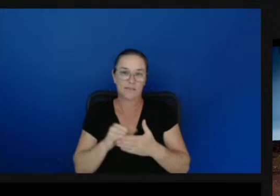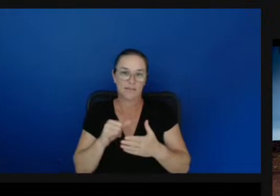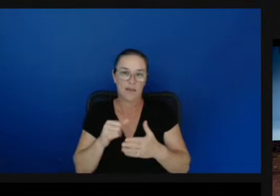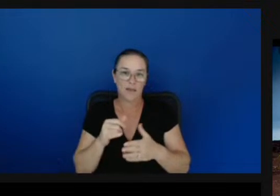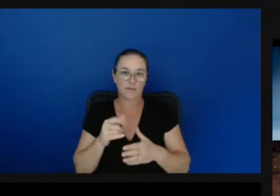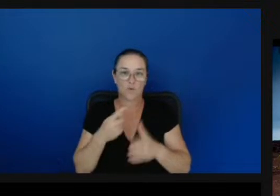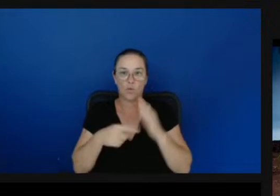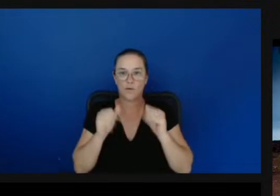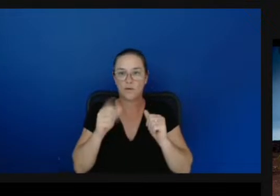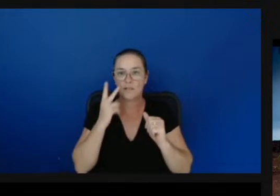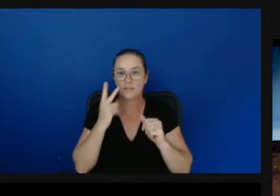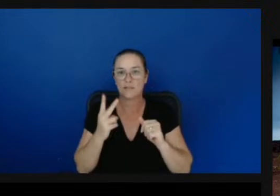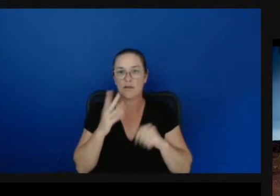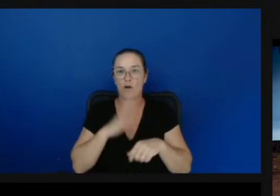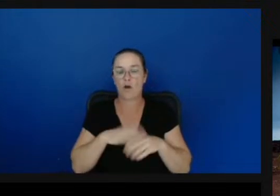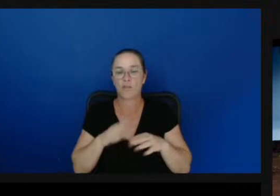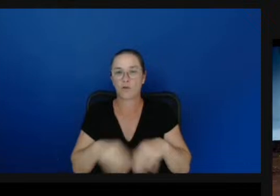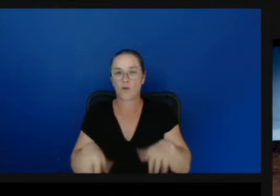there.